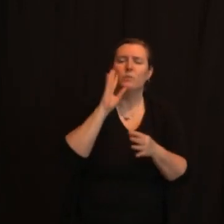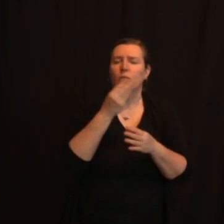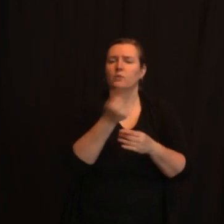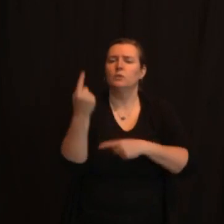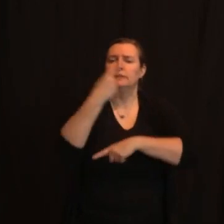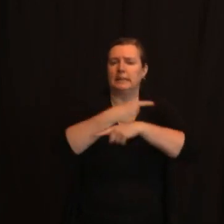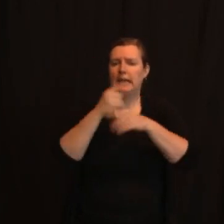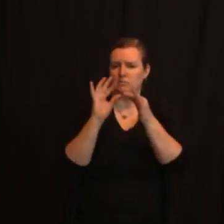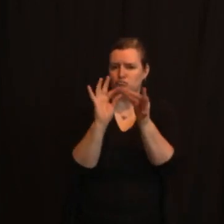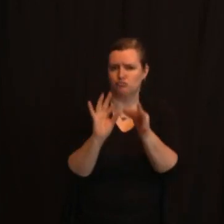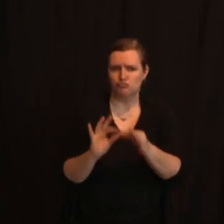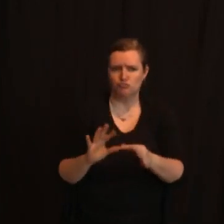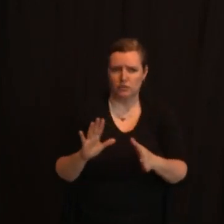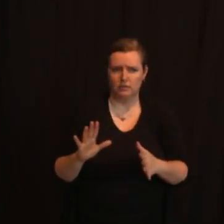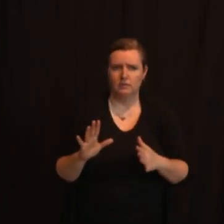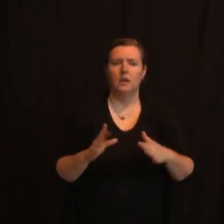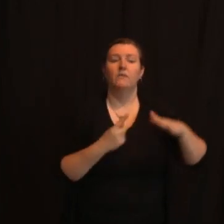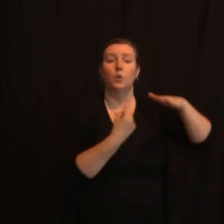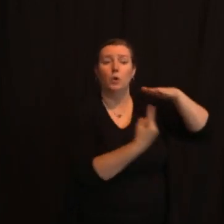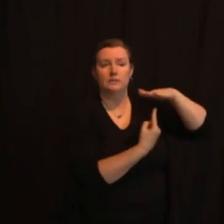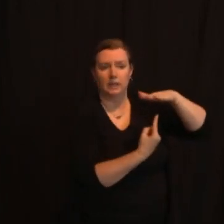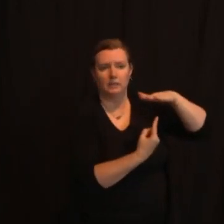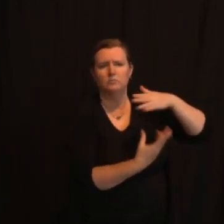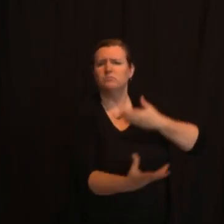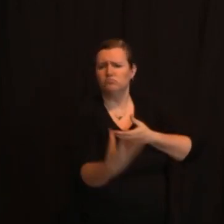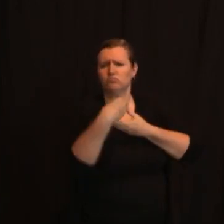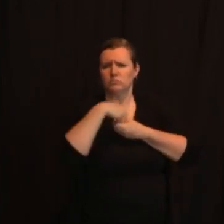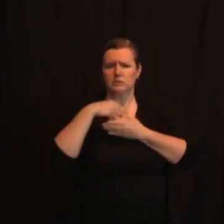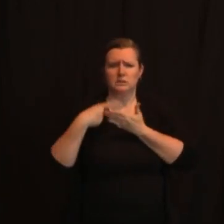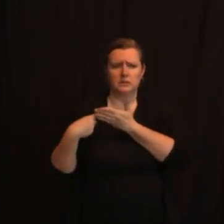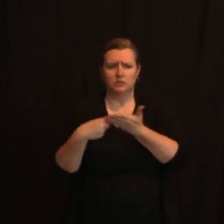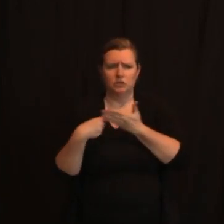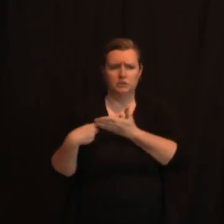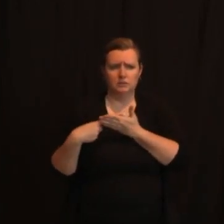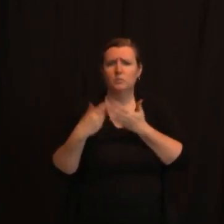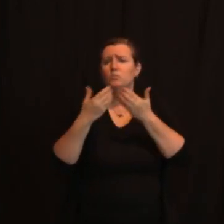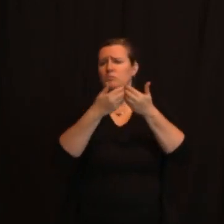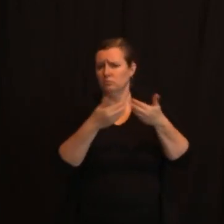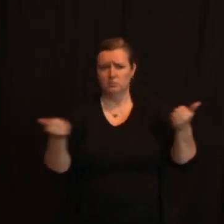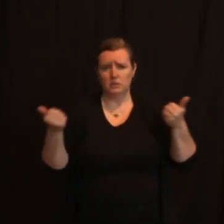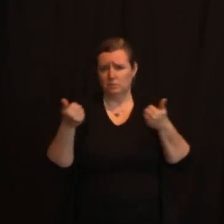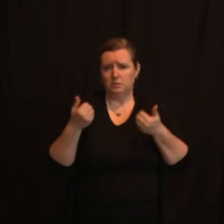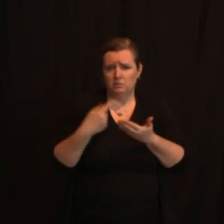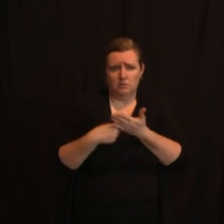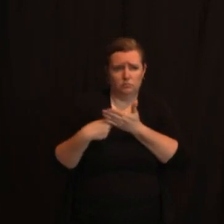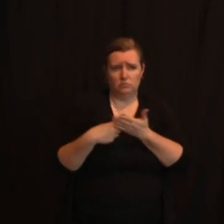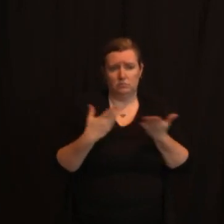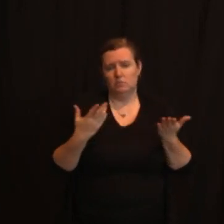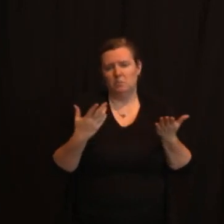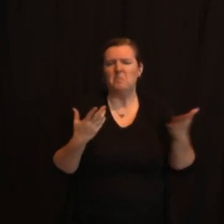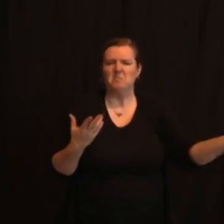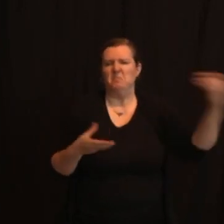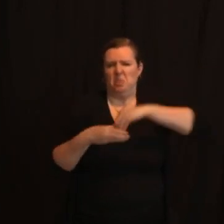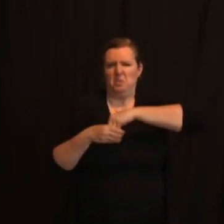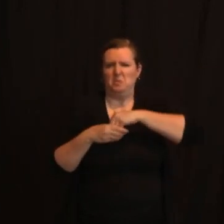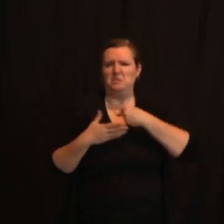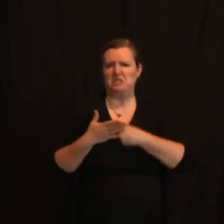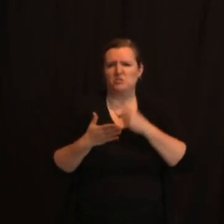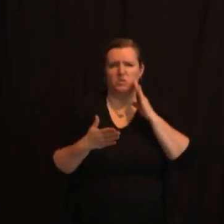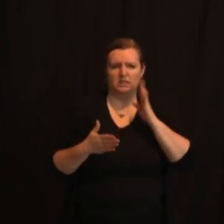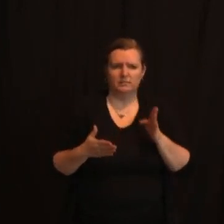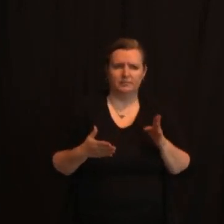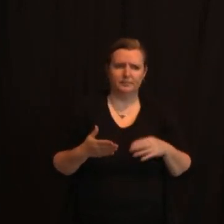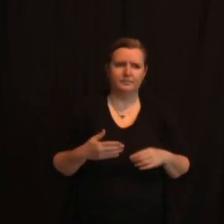either be in one of those discussions or its own discussion shortly thereafter. That's sort of if you look at the 6-part road